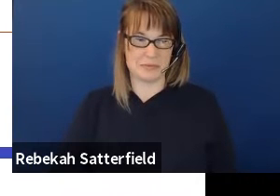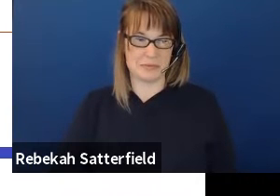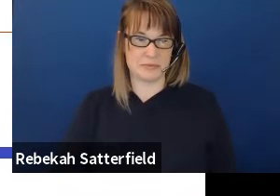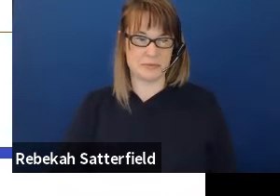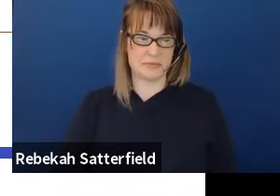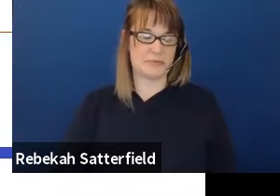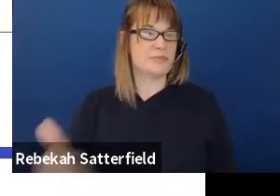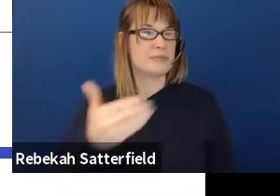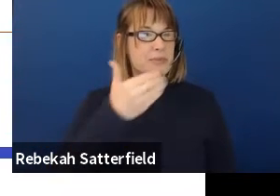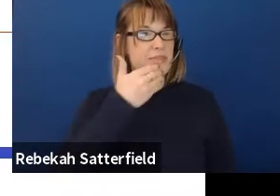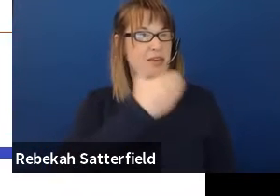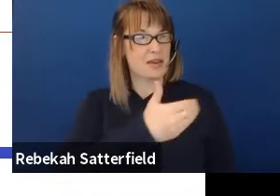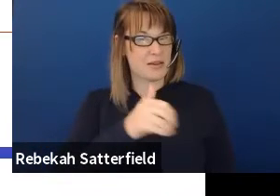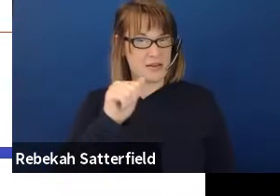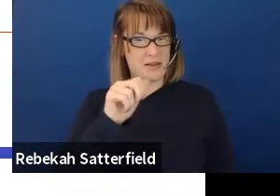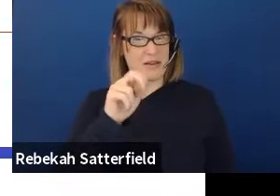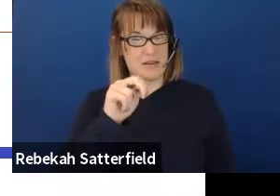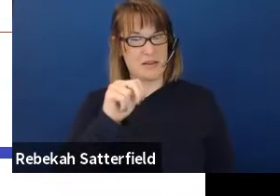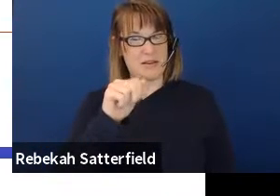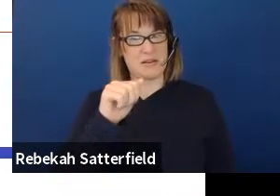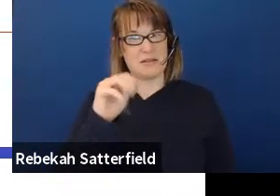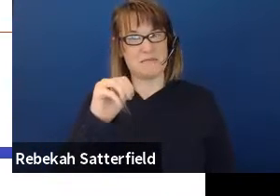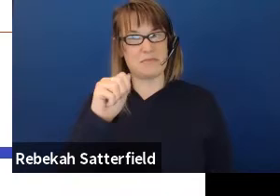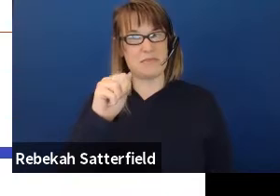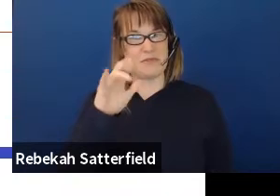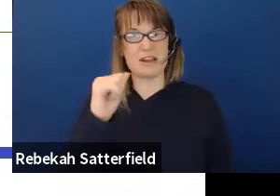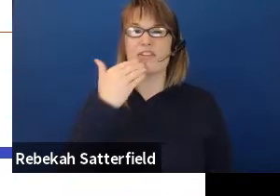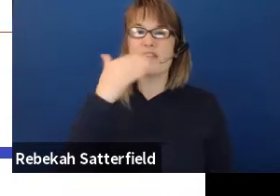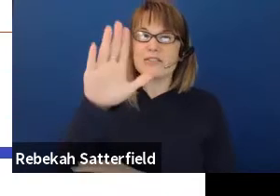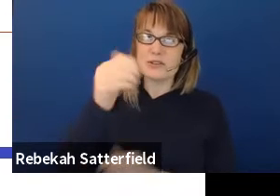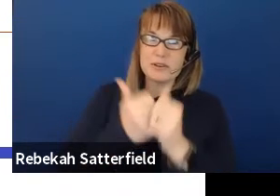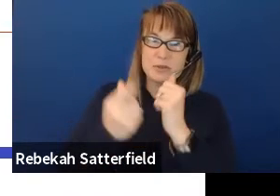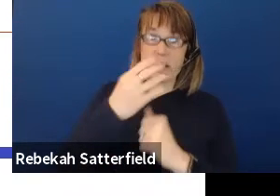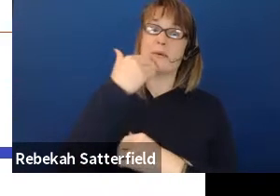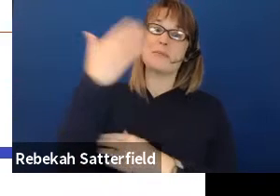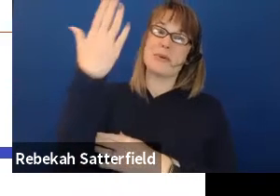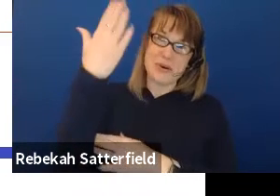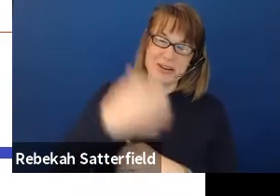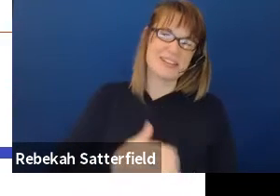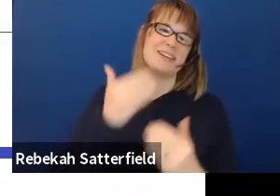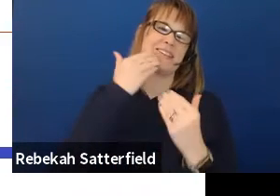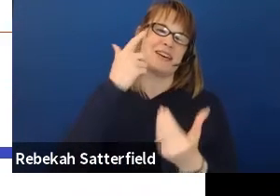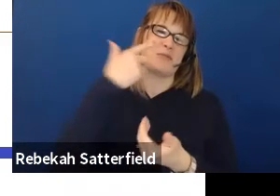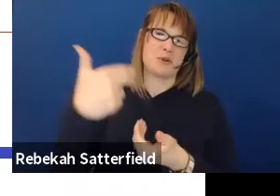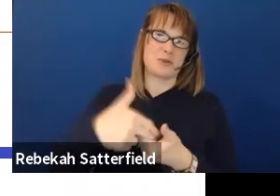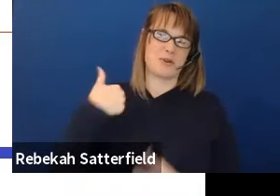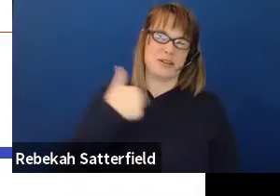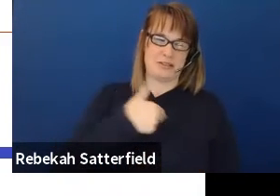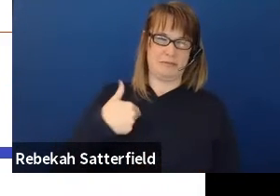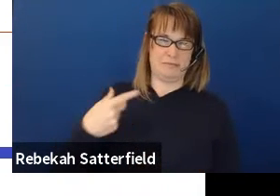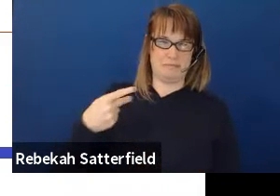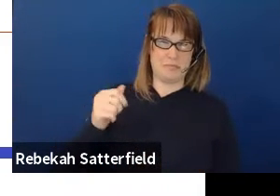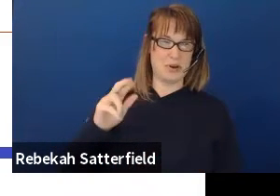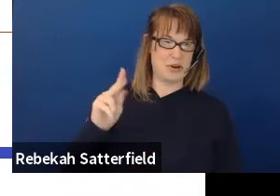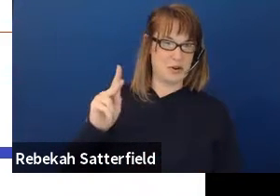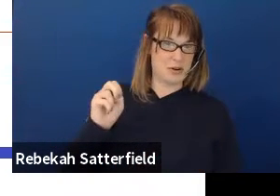Thank you, Anna Maria. Good afternoon, everyone, and good morning. Thank you for joining us today. I'm going to kick